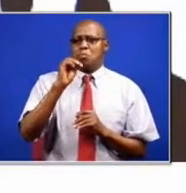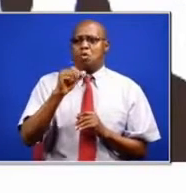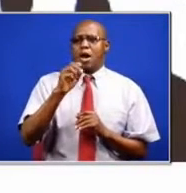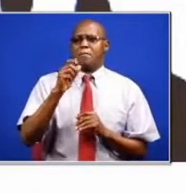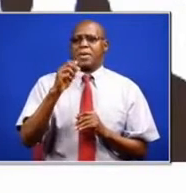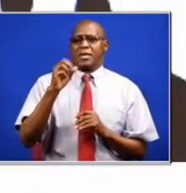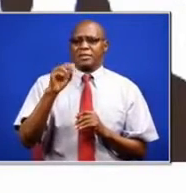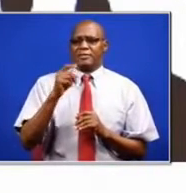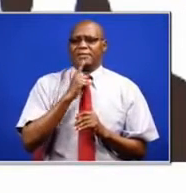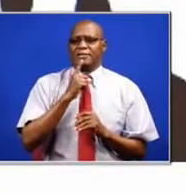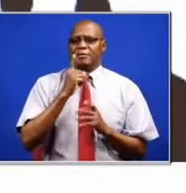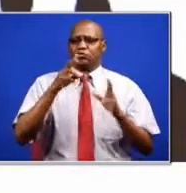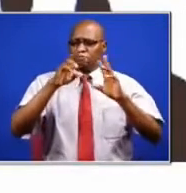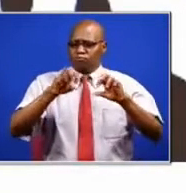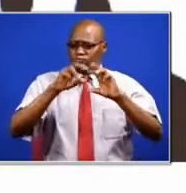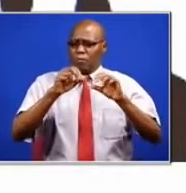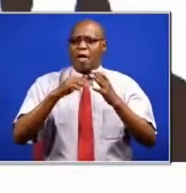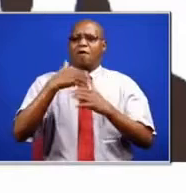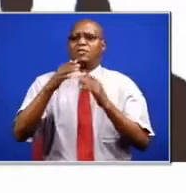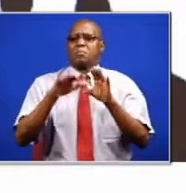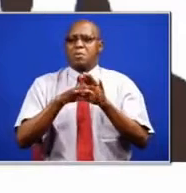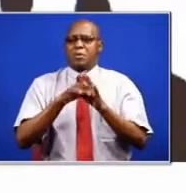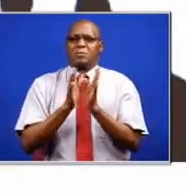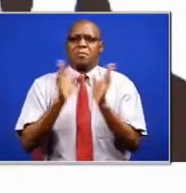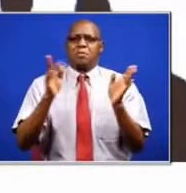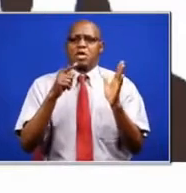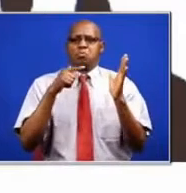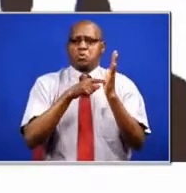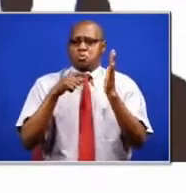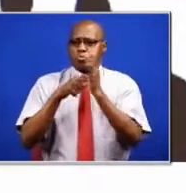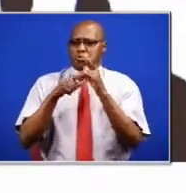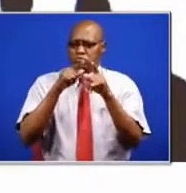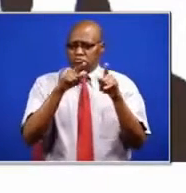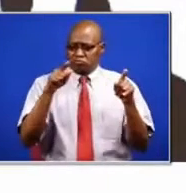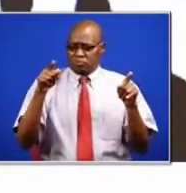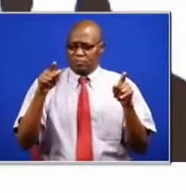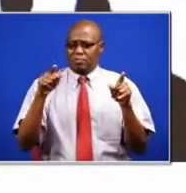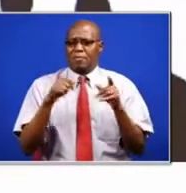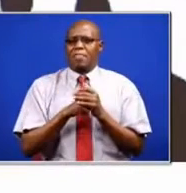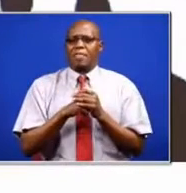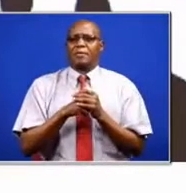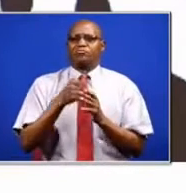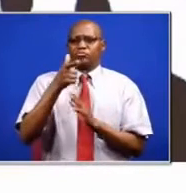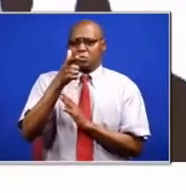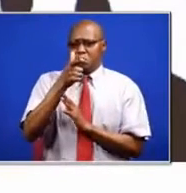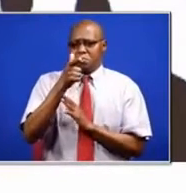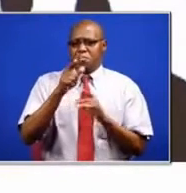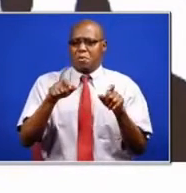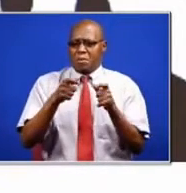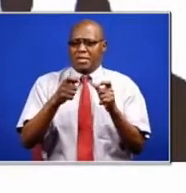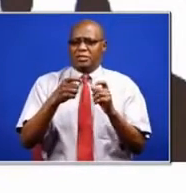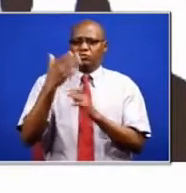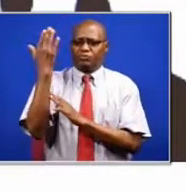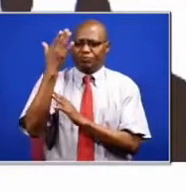investigations after they were reportedly mentioned by members of the public on the mysterious killings. While addressing the press in Nakuru County after displaying